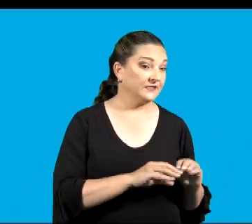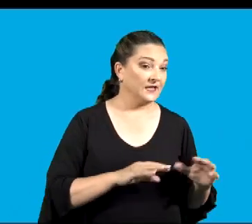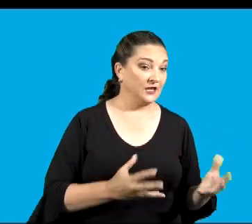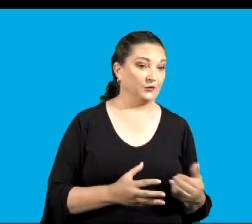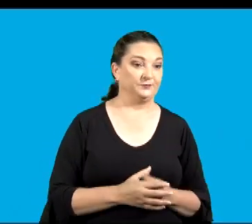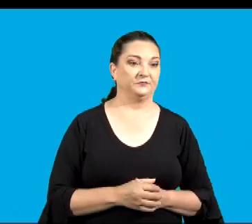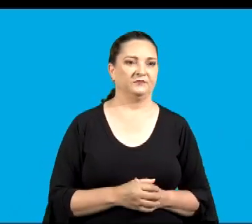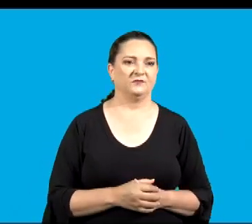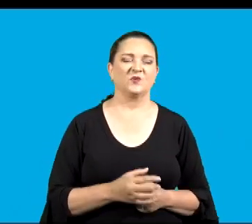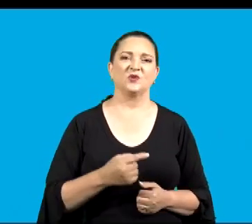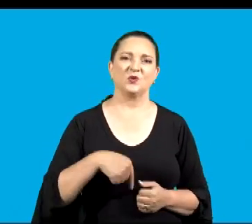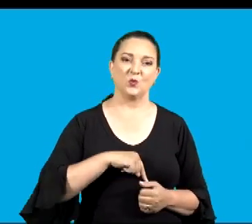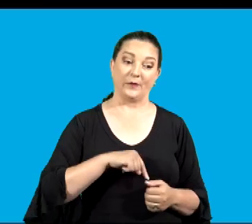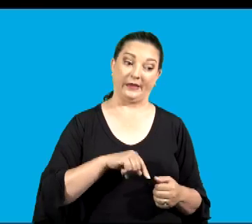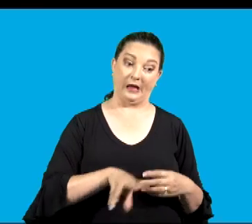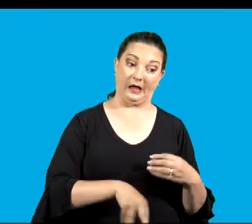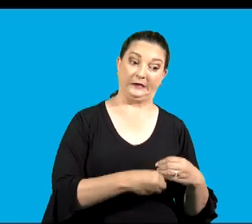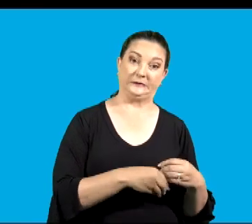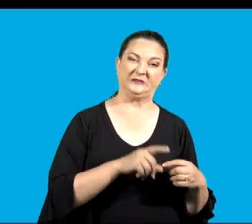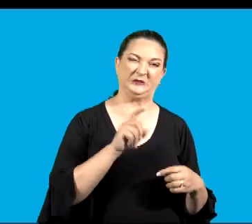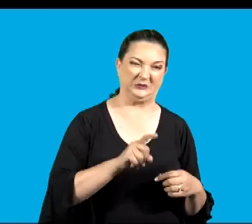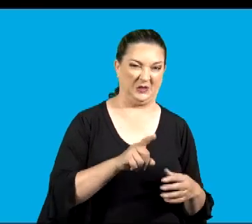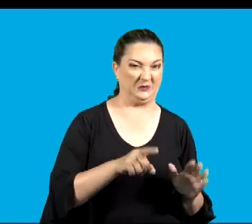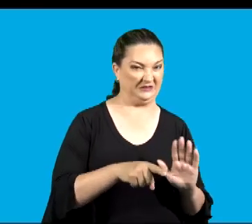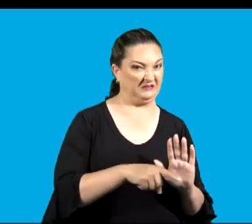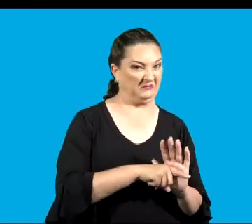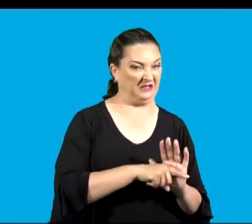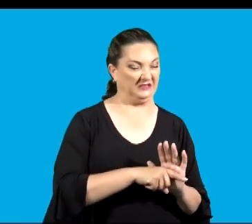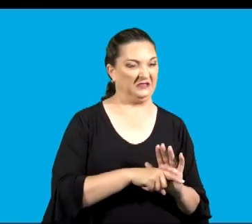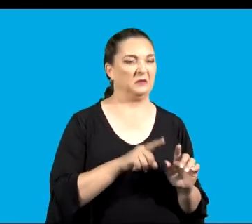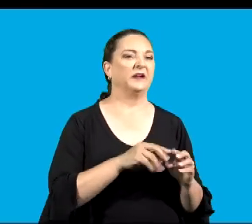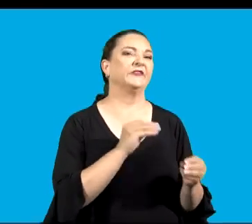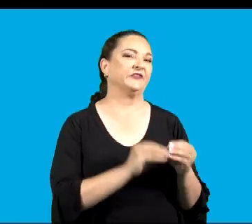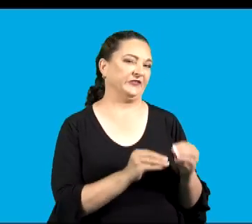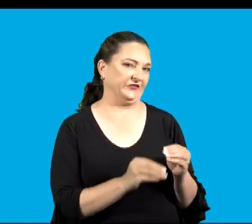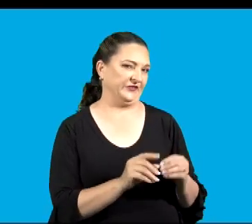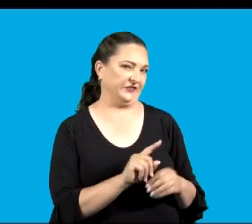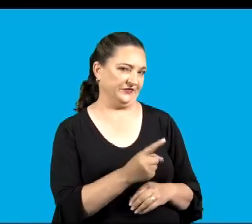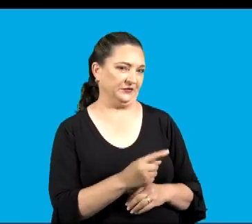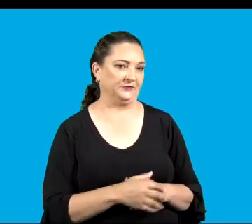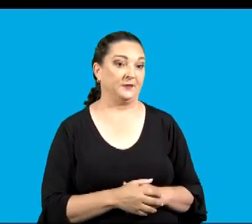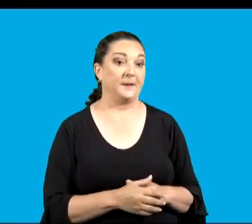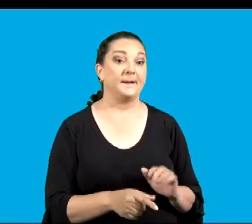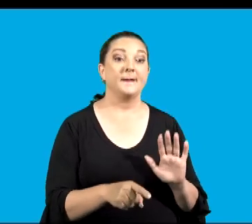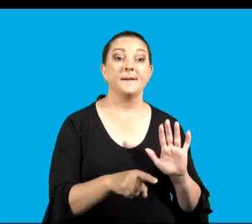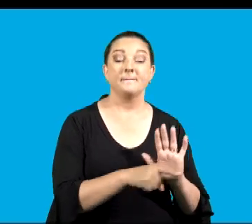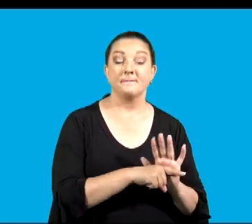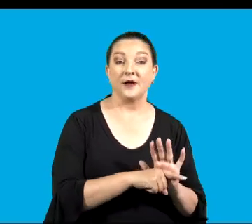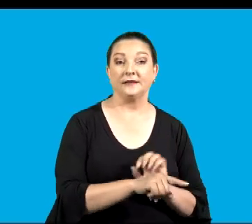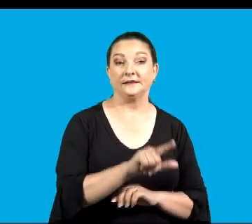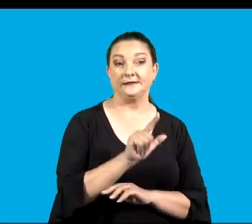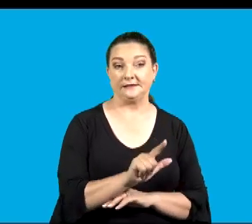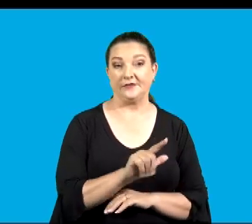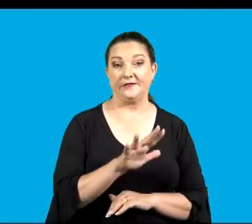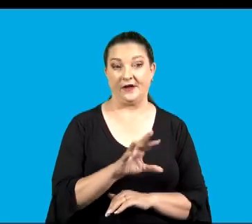then we say, since we added an amount that was supposed to be subtracted, first, let's correct the error. So we come and we say